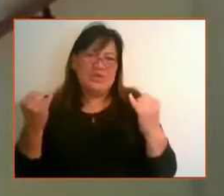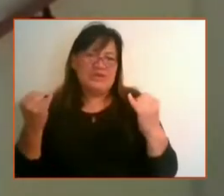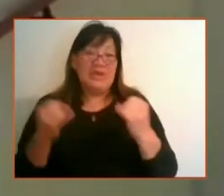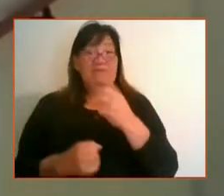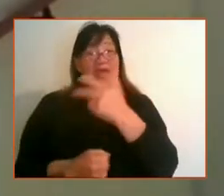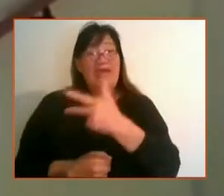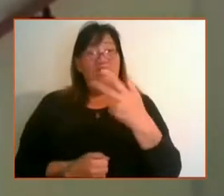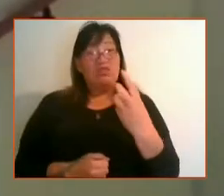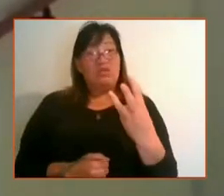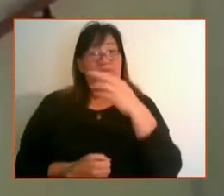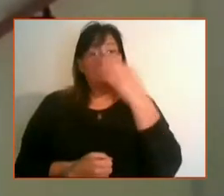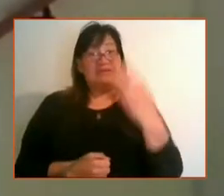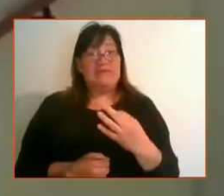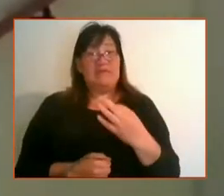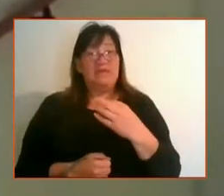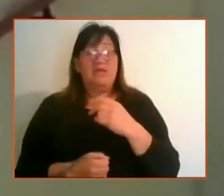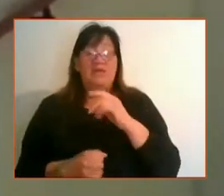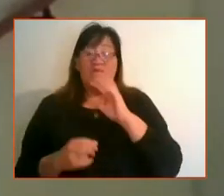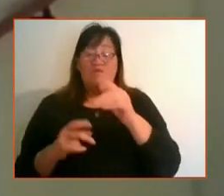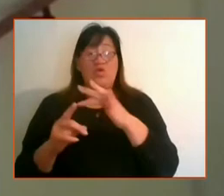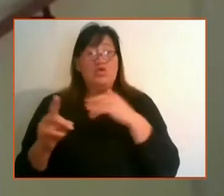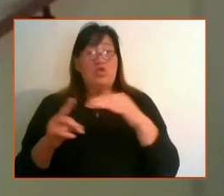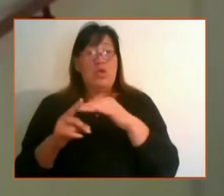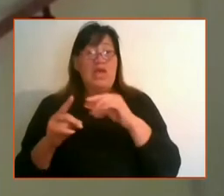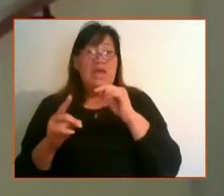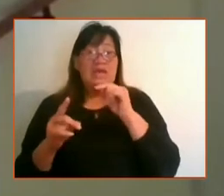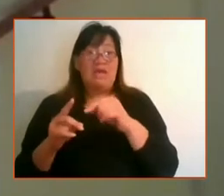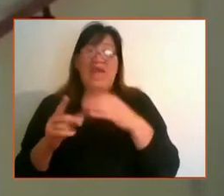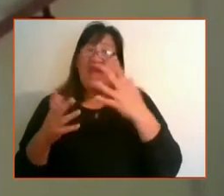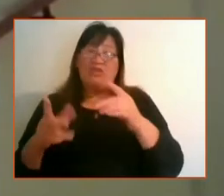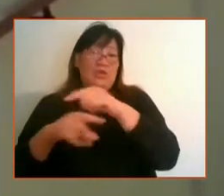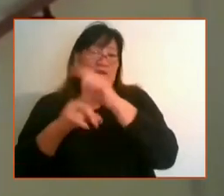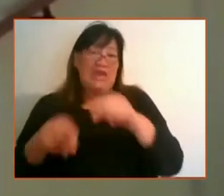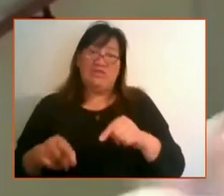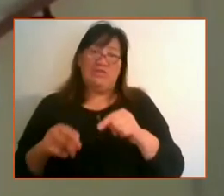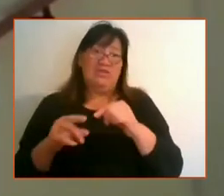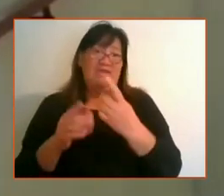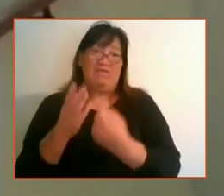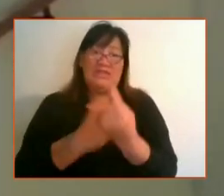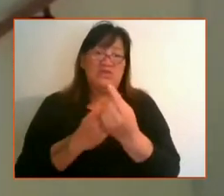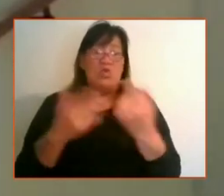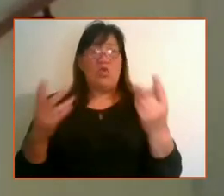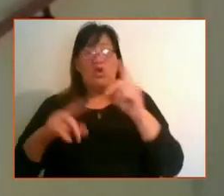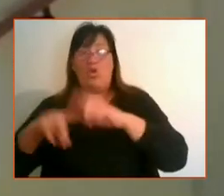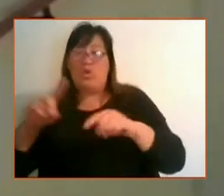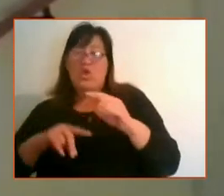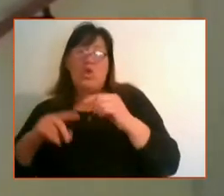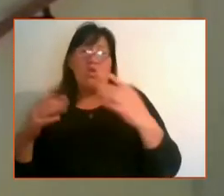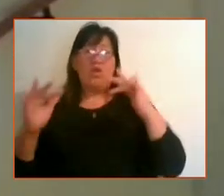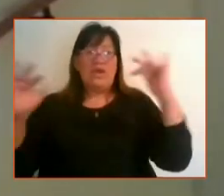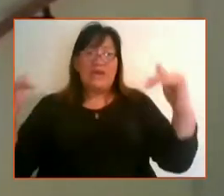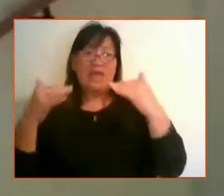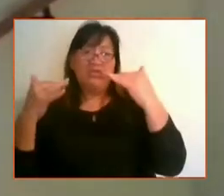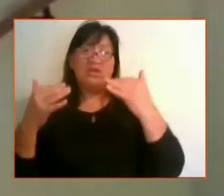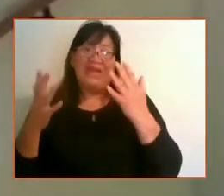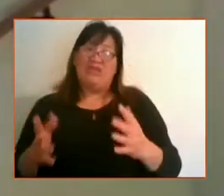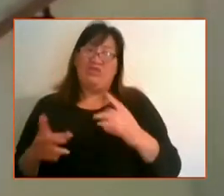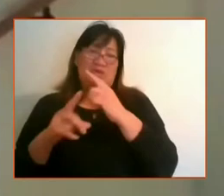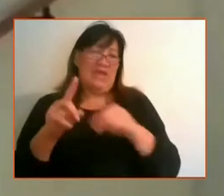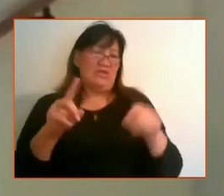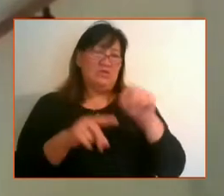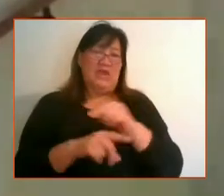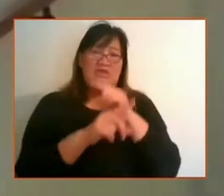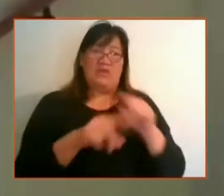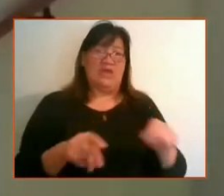83% of respondents to a Toi-a-Iwi survey had to cancel an event, a hui or a gathering. So, of course, it was a